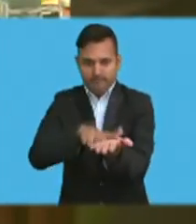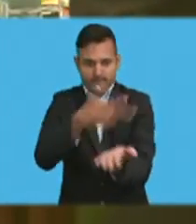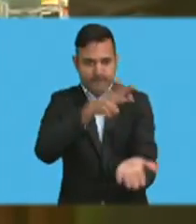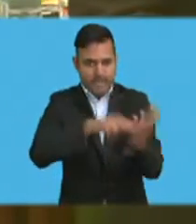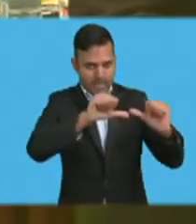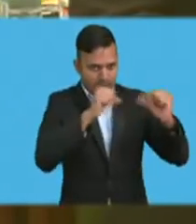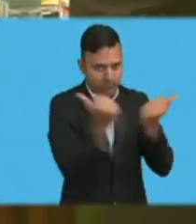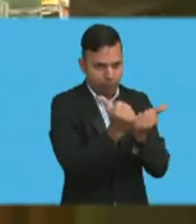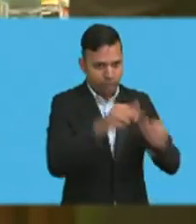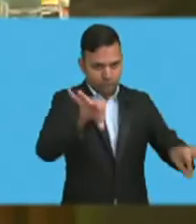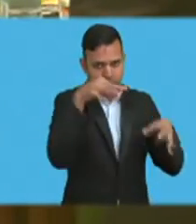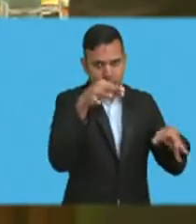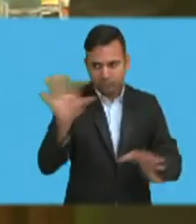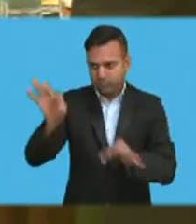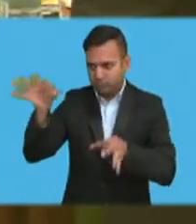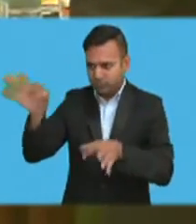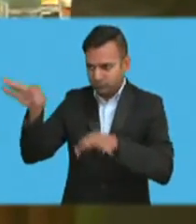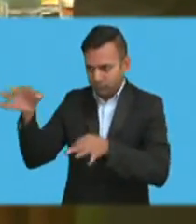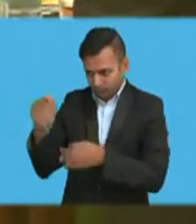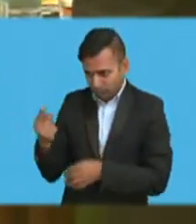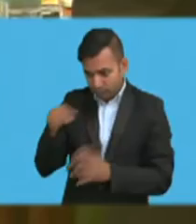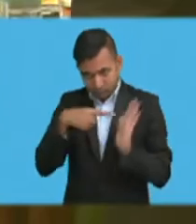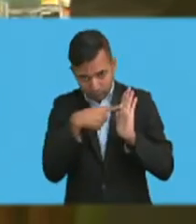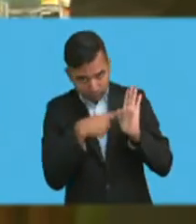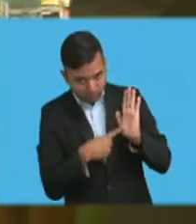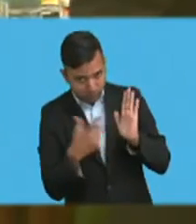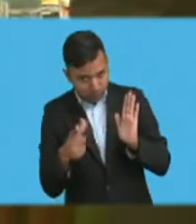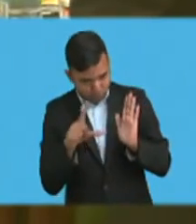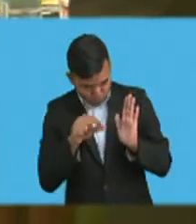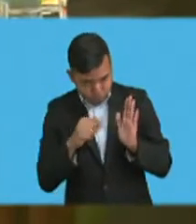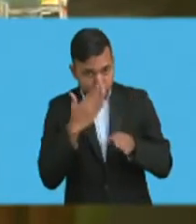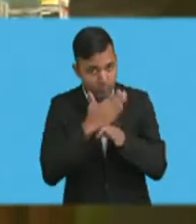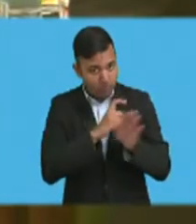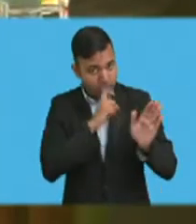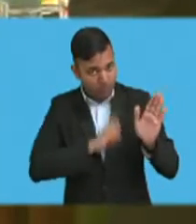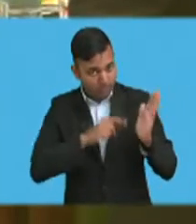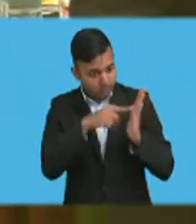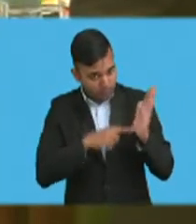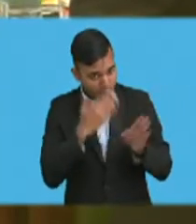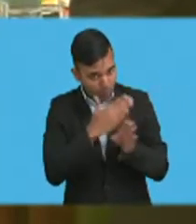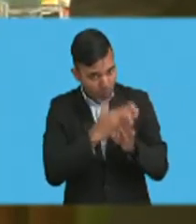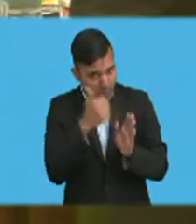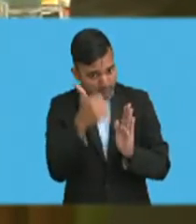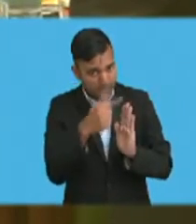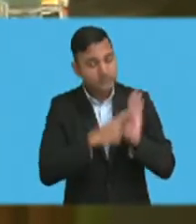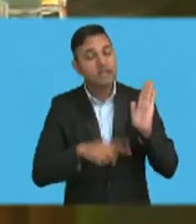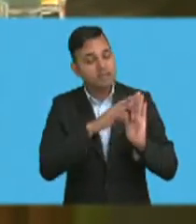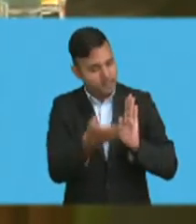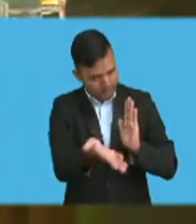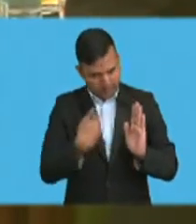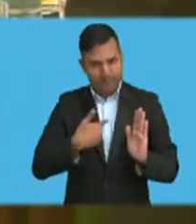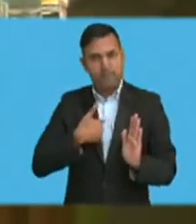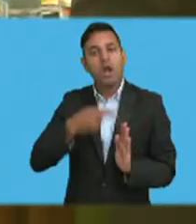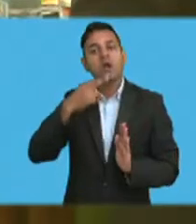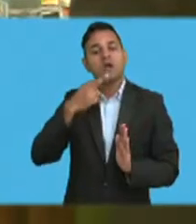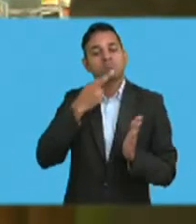basis. So you can do the work, give us the acquittals, and we will release the grant immediately. In some cases where there was some